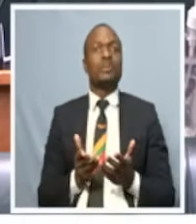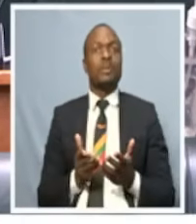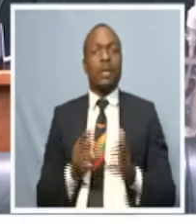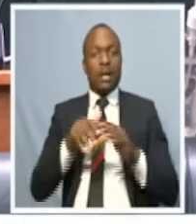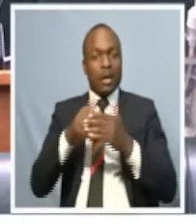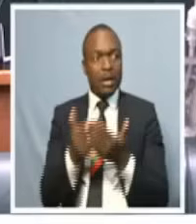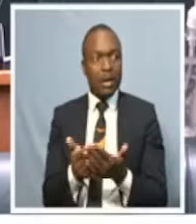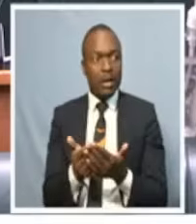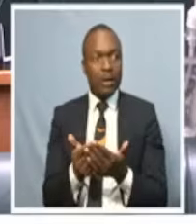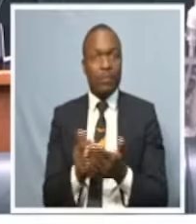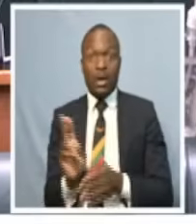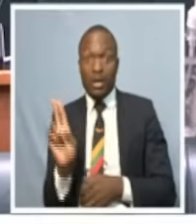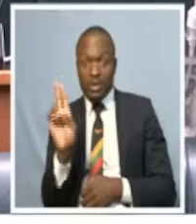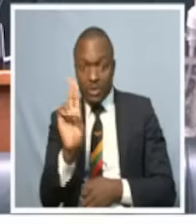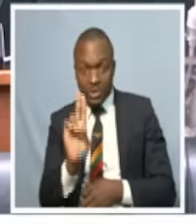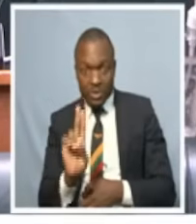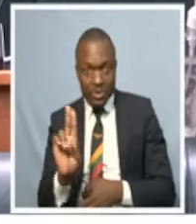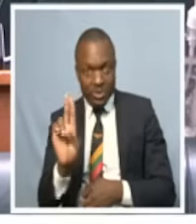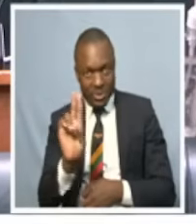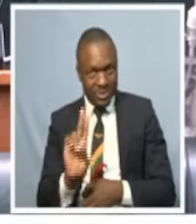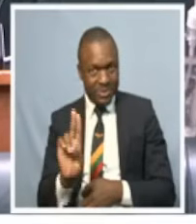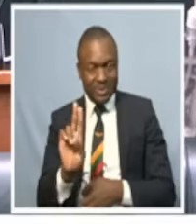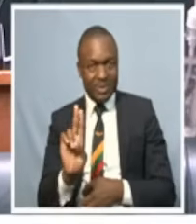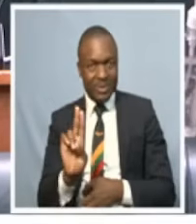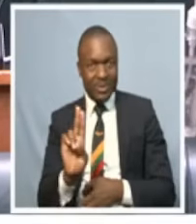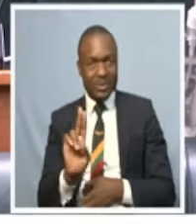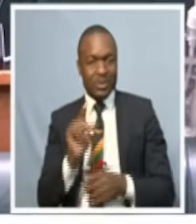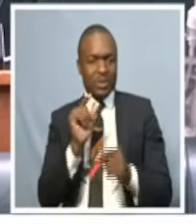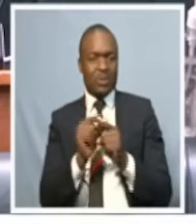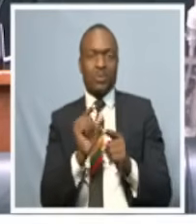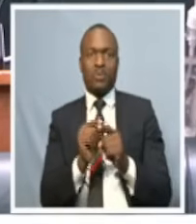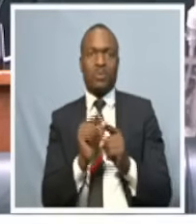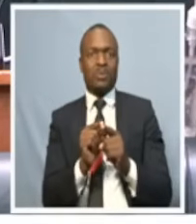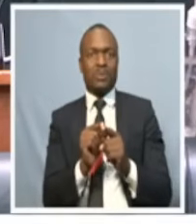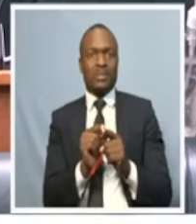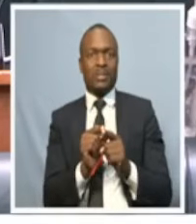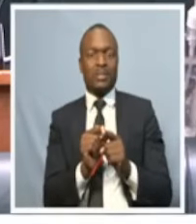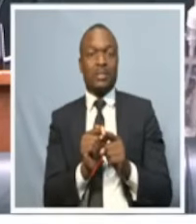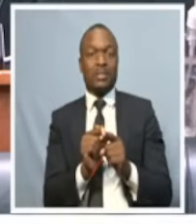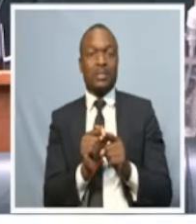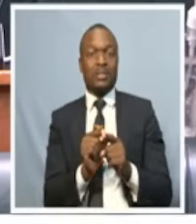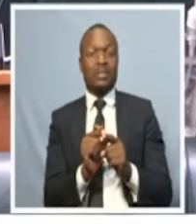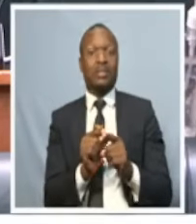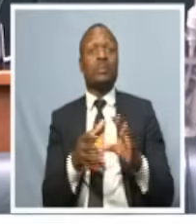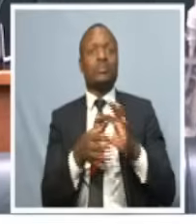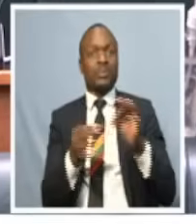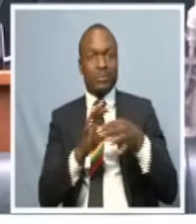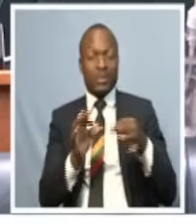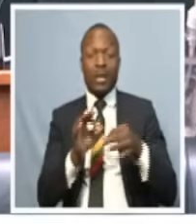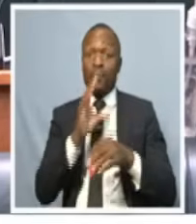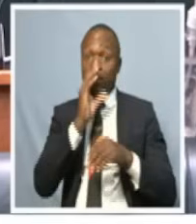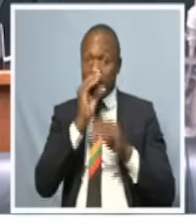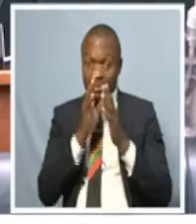That's how we use the term purported, Madam Speaker. Madam Speaker,